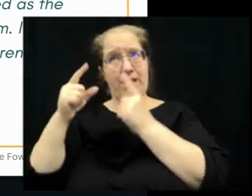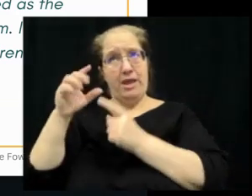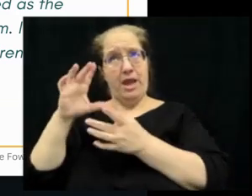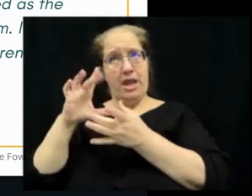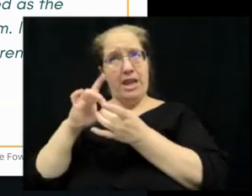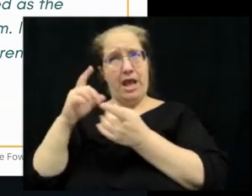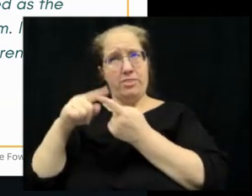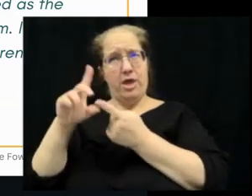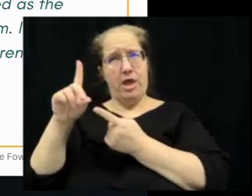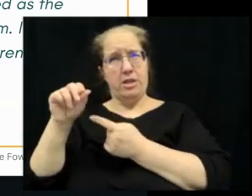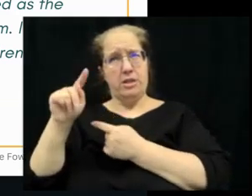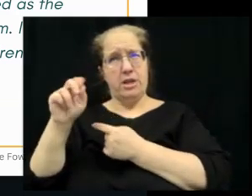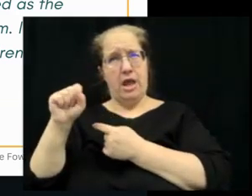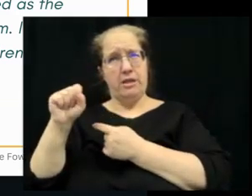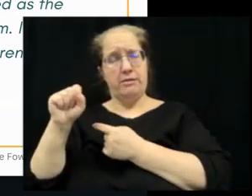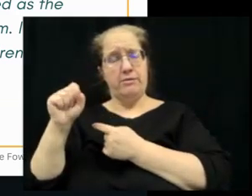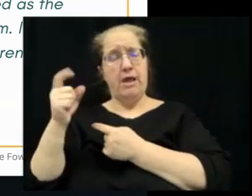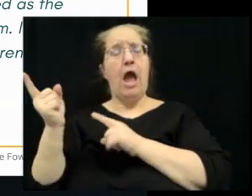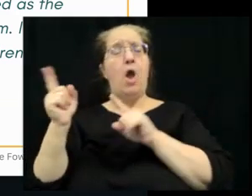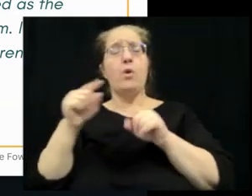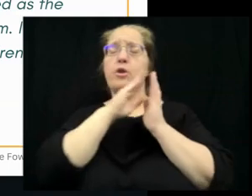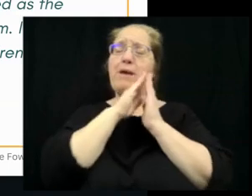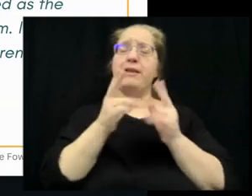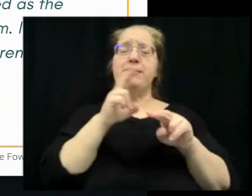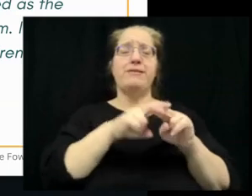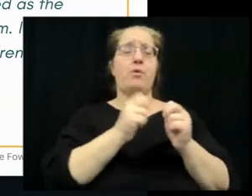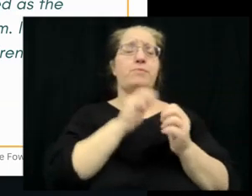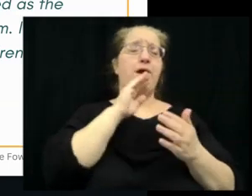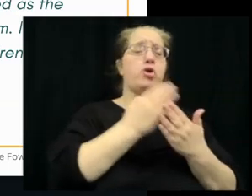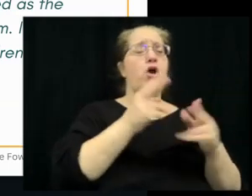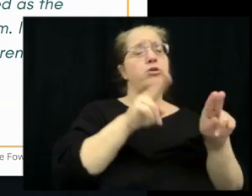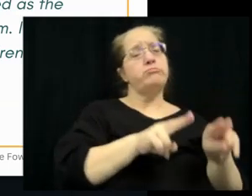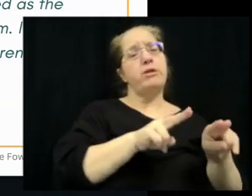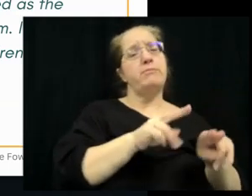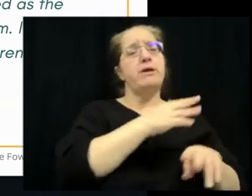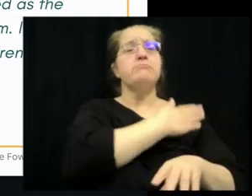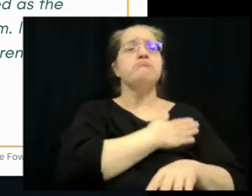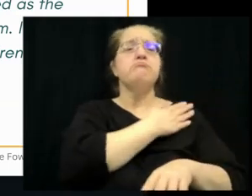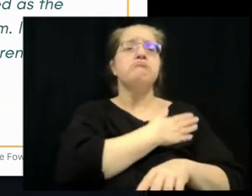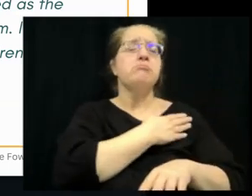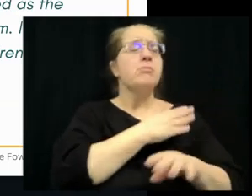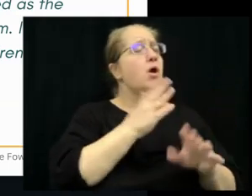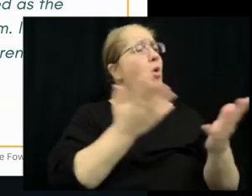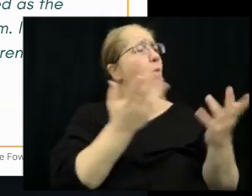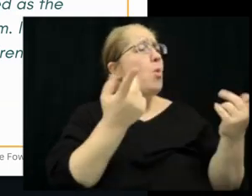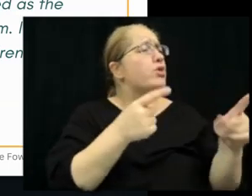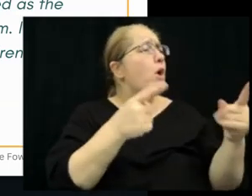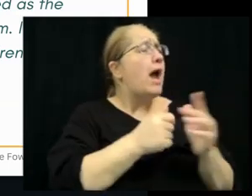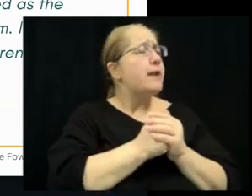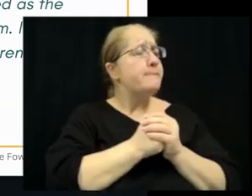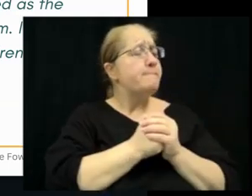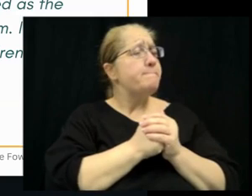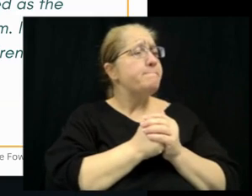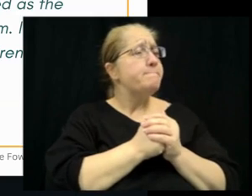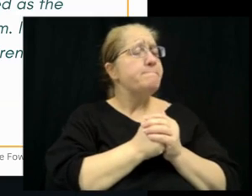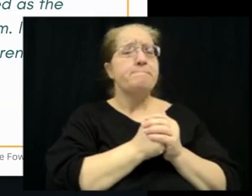head, I went over and I laid on the bed next to my daughter and kind of rubbed her back and was like, Monia, what's going on? And